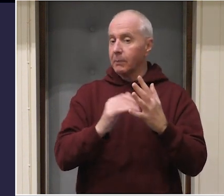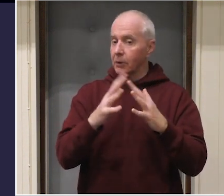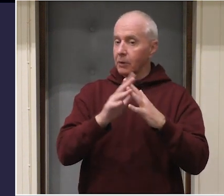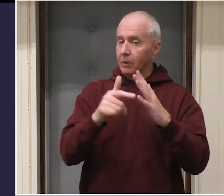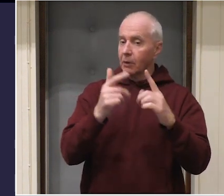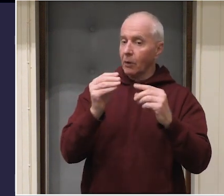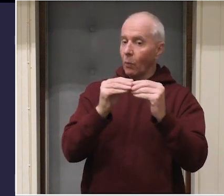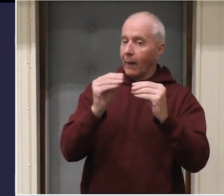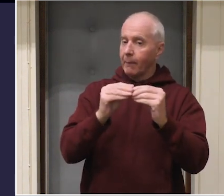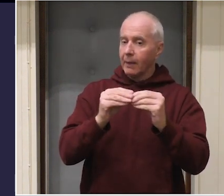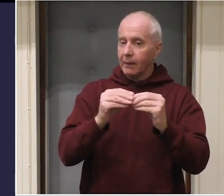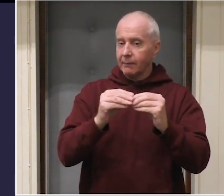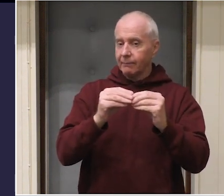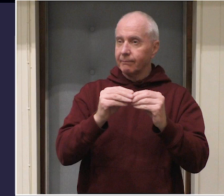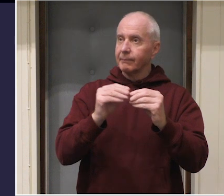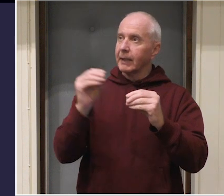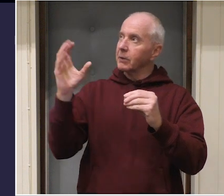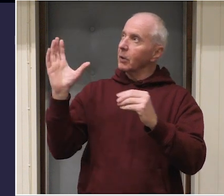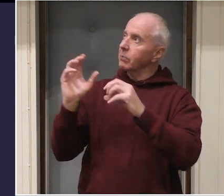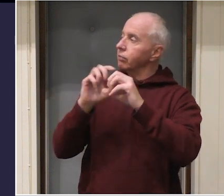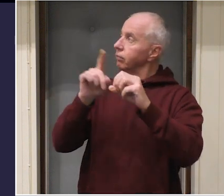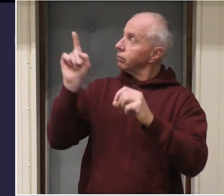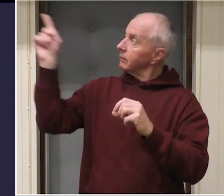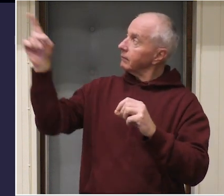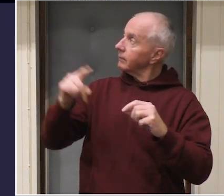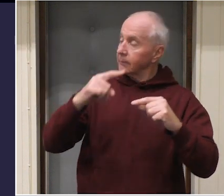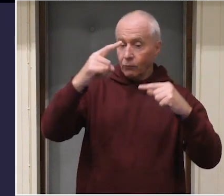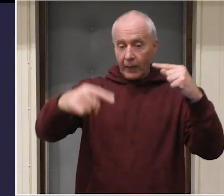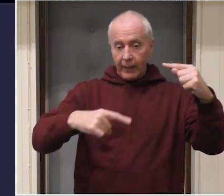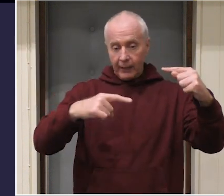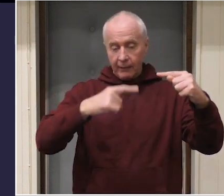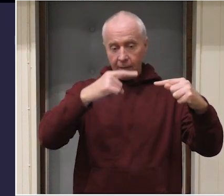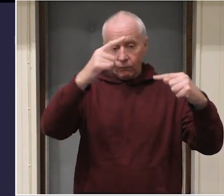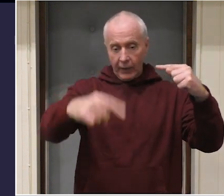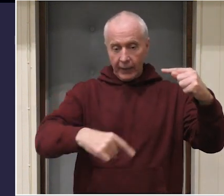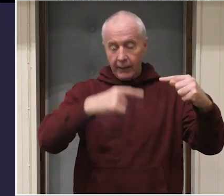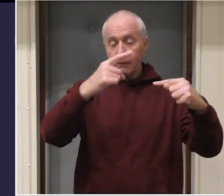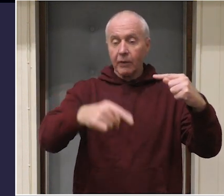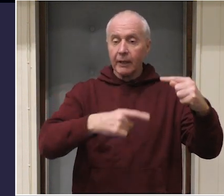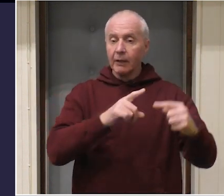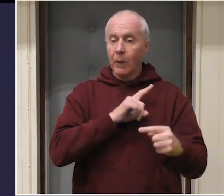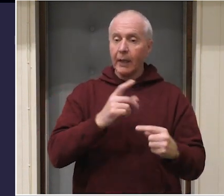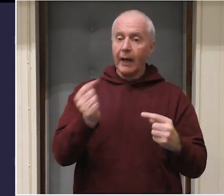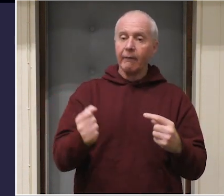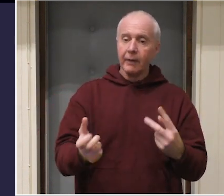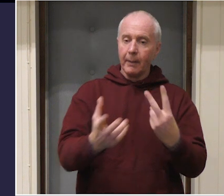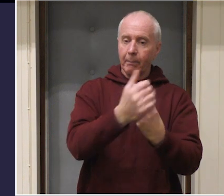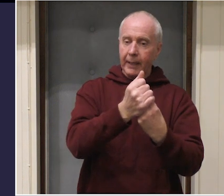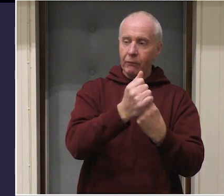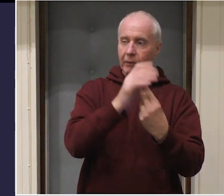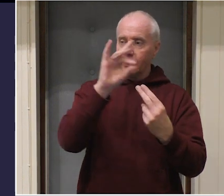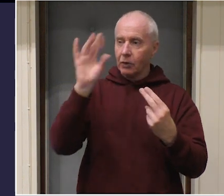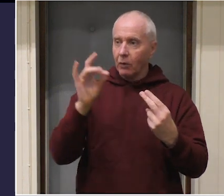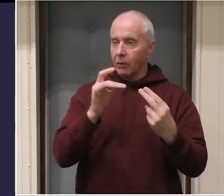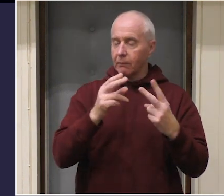if you look off to the right here. And the extreme regularity of these rings occurs only because we've got a binary star system.